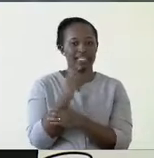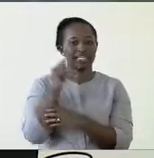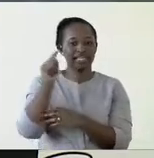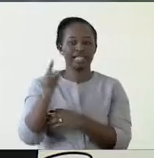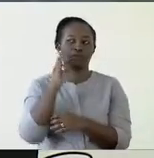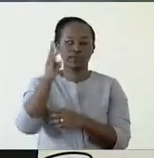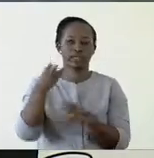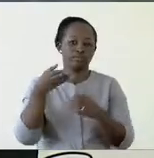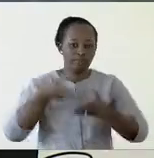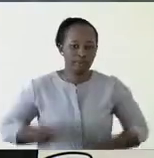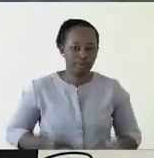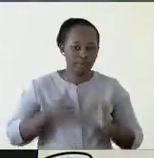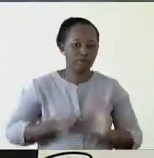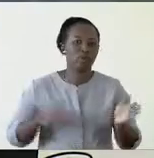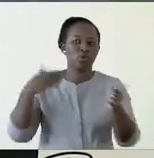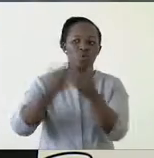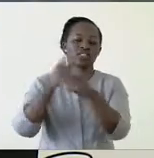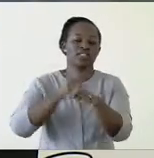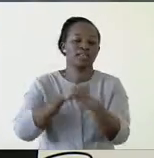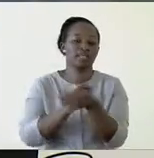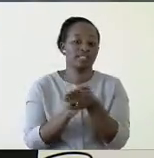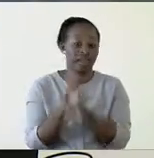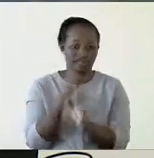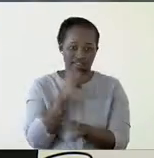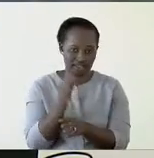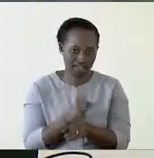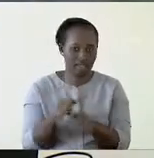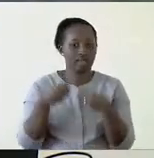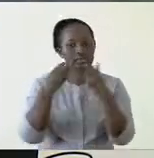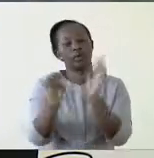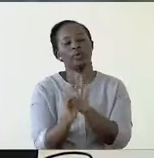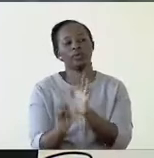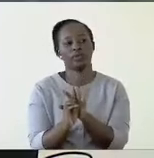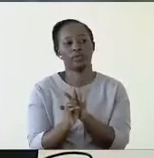be produced till when it is over. Let me just give an example